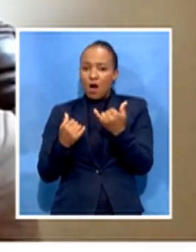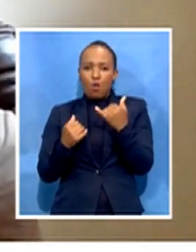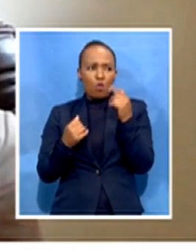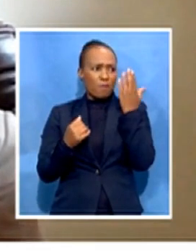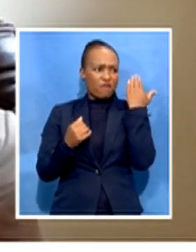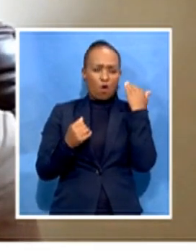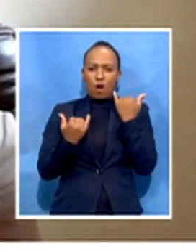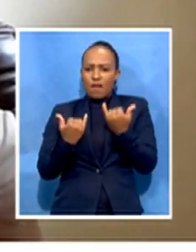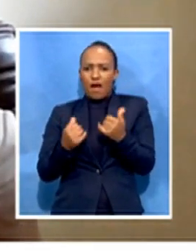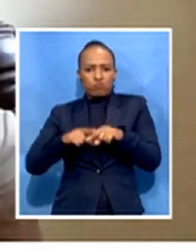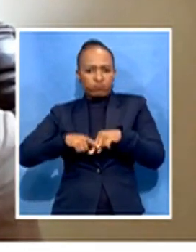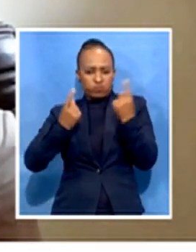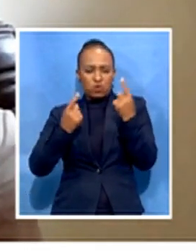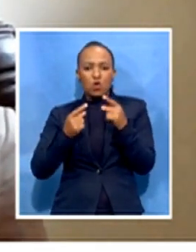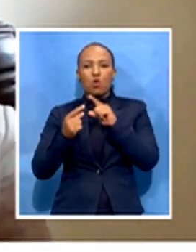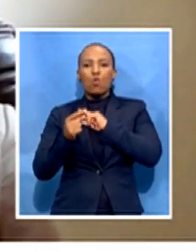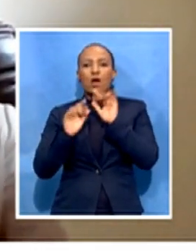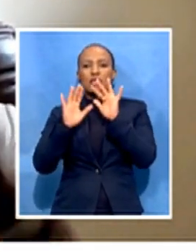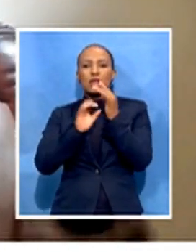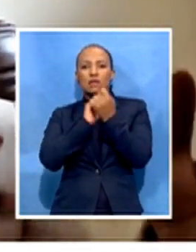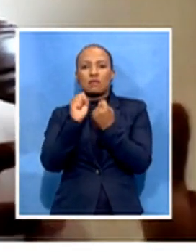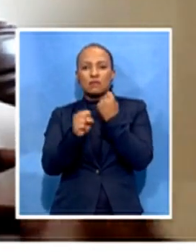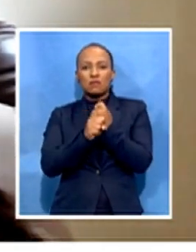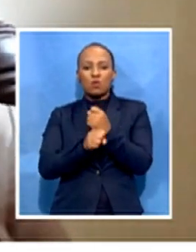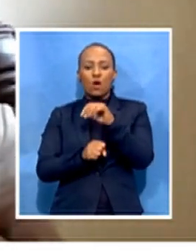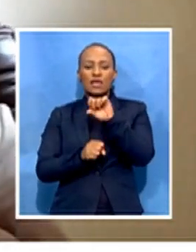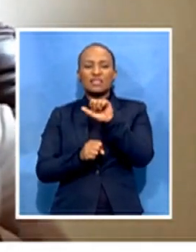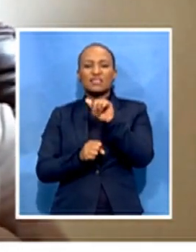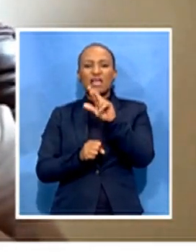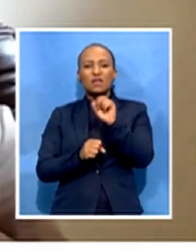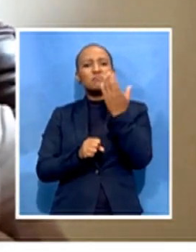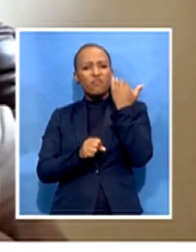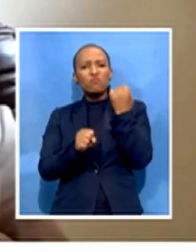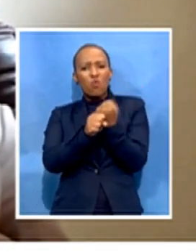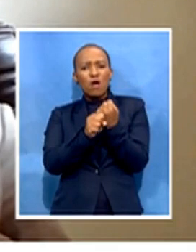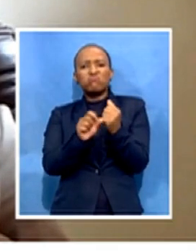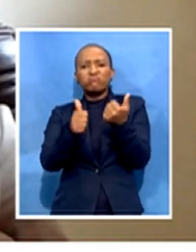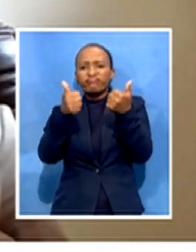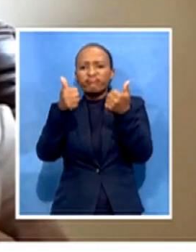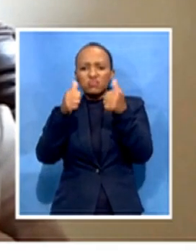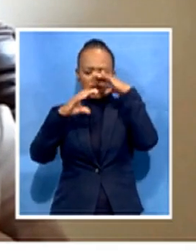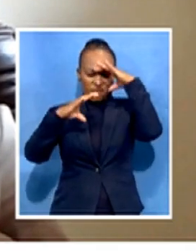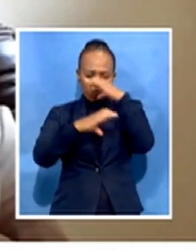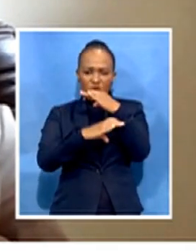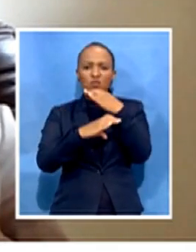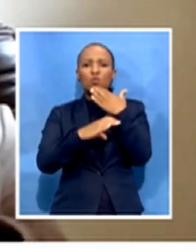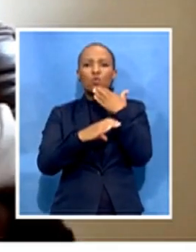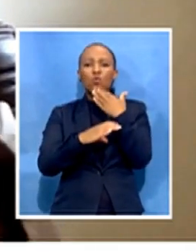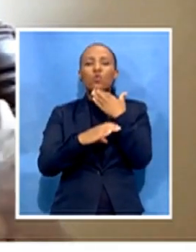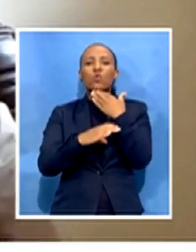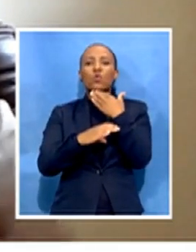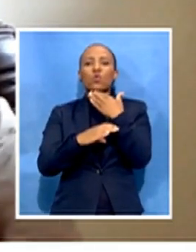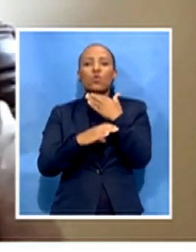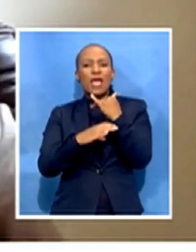a very capable SARS that actually, focused on the illicit trade market and actually did a brilliant job.